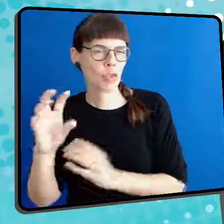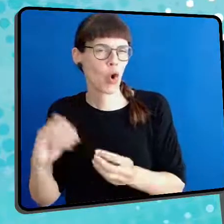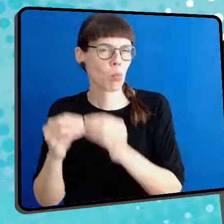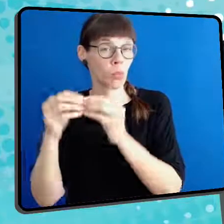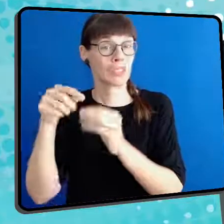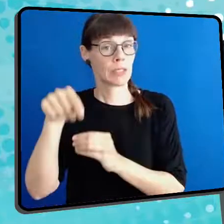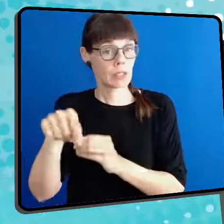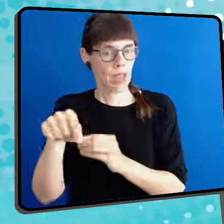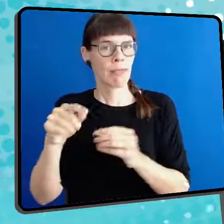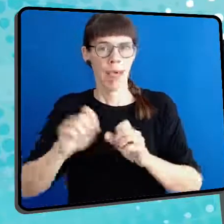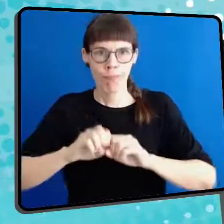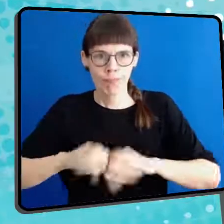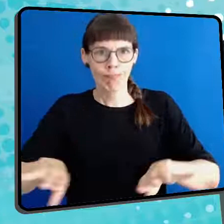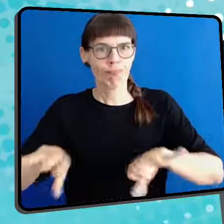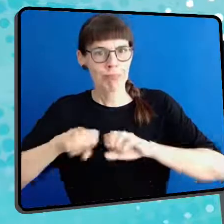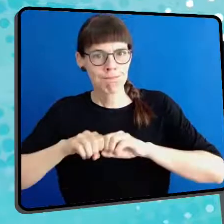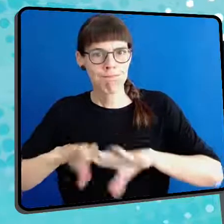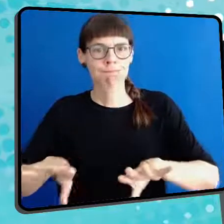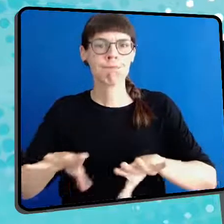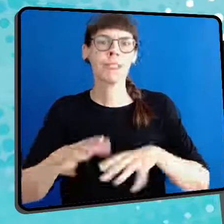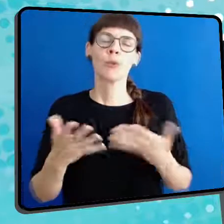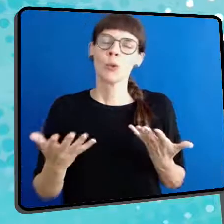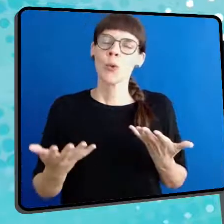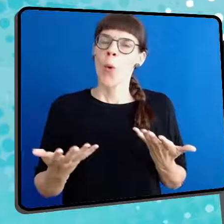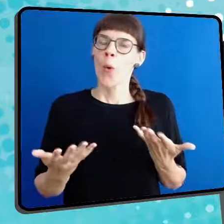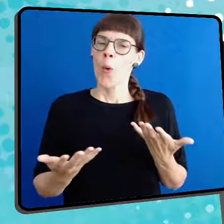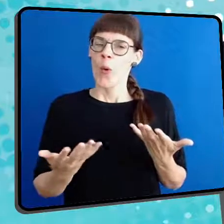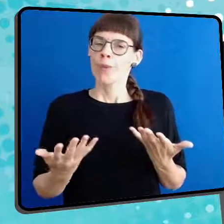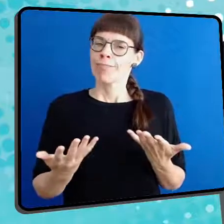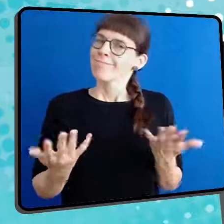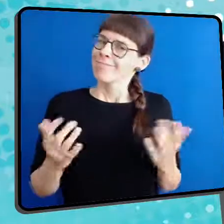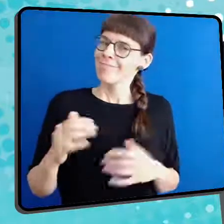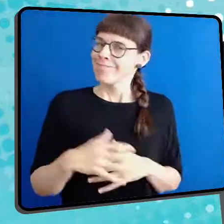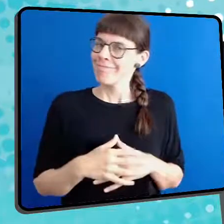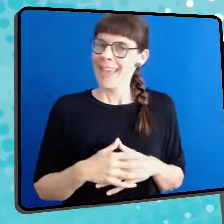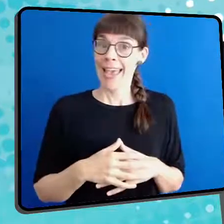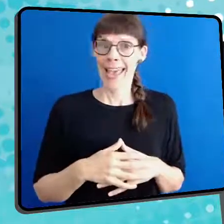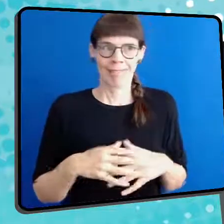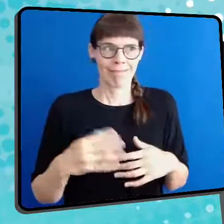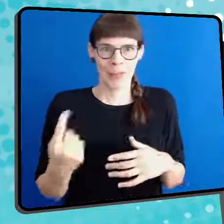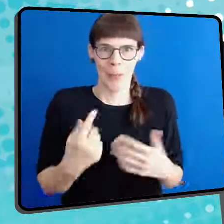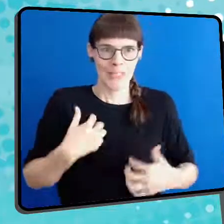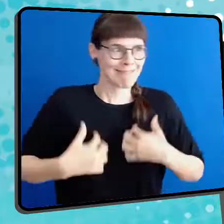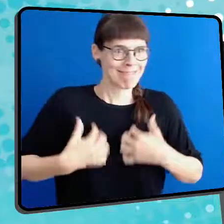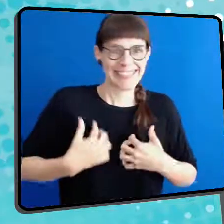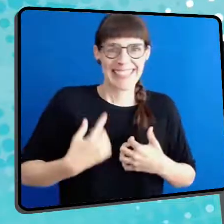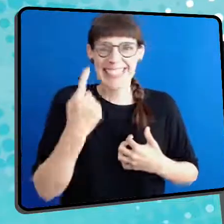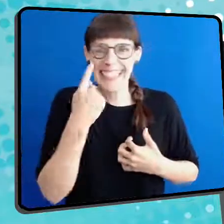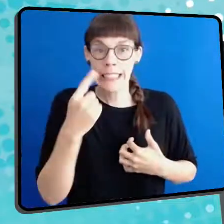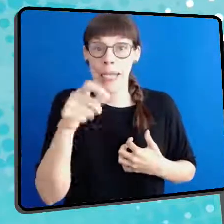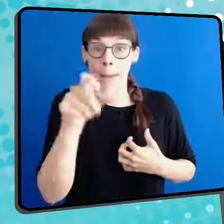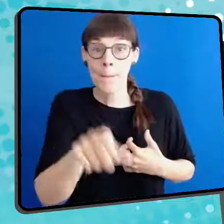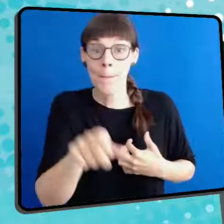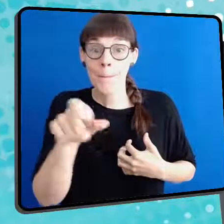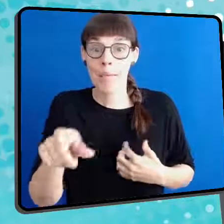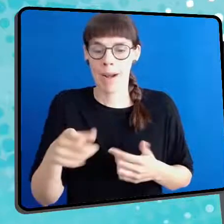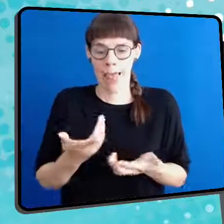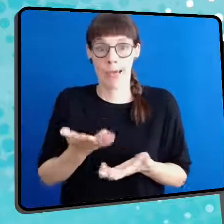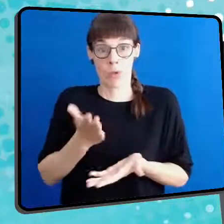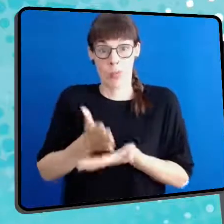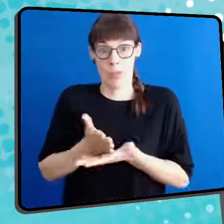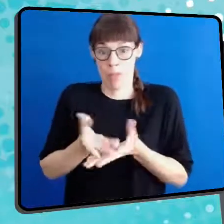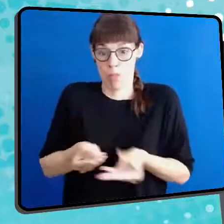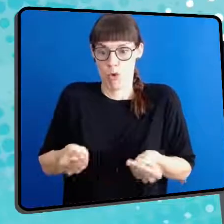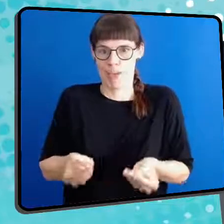that my design team has made. So that's always exciting to see people use your products and listen